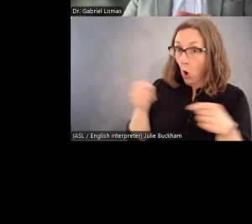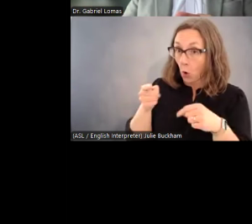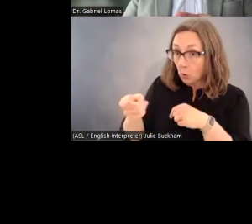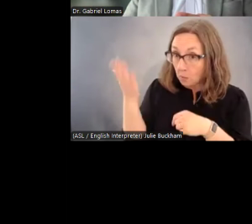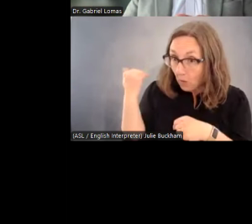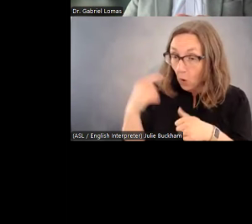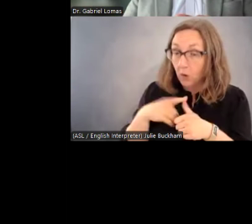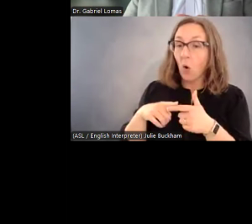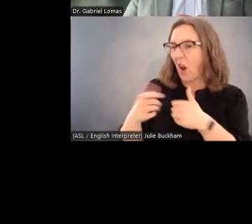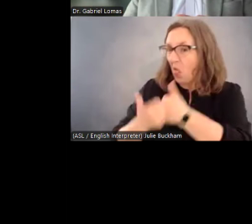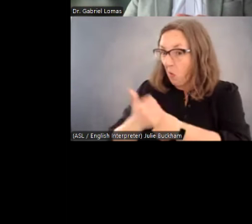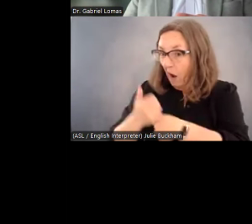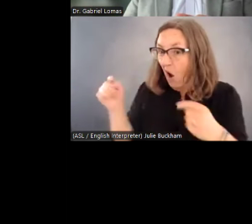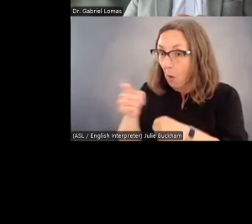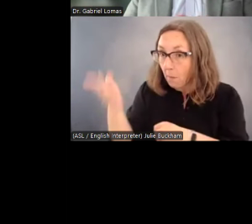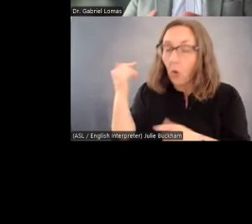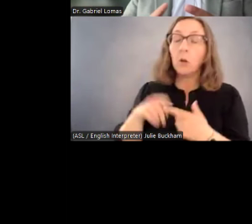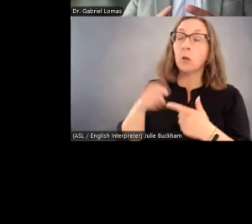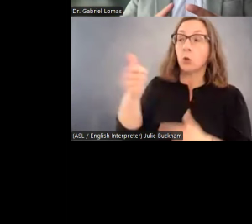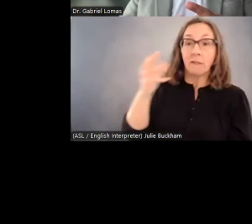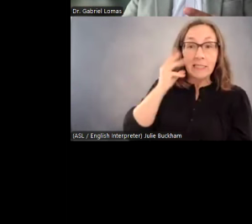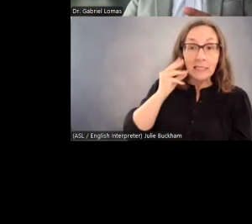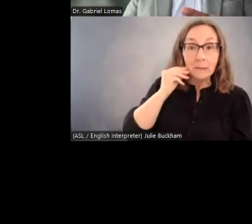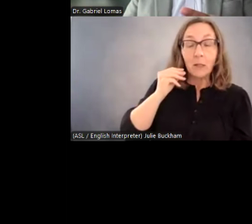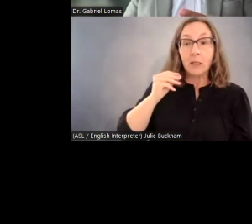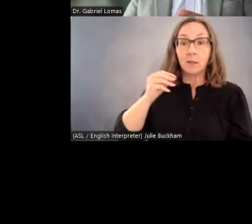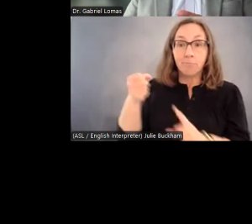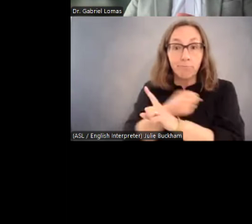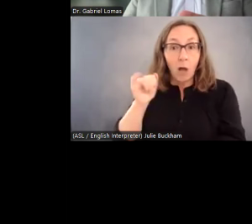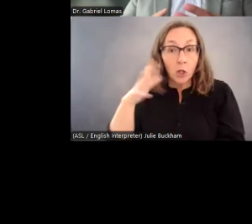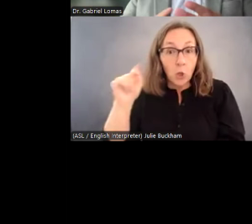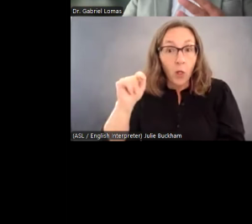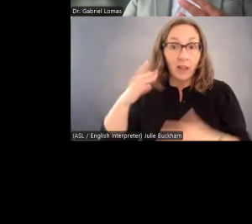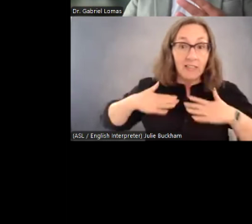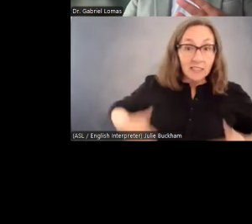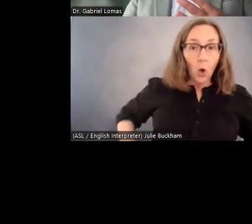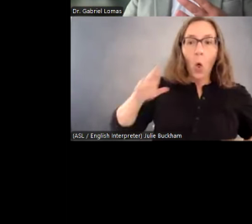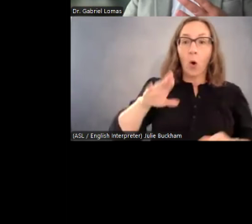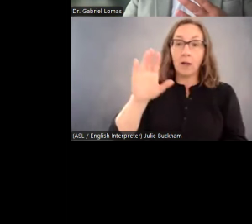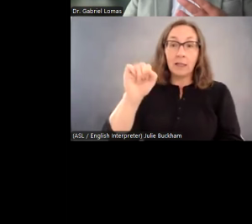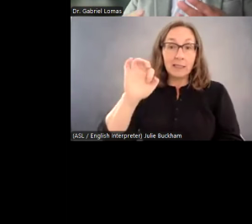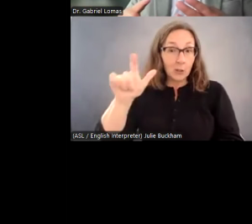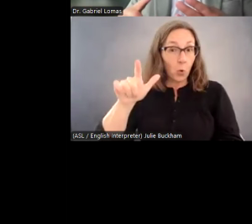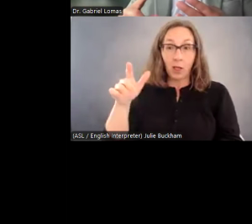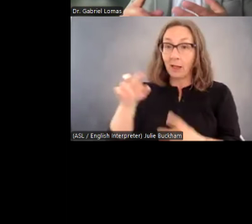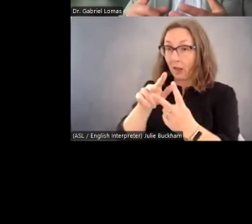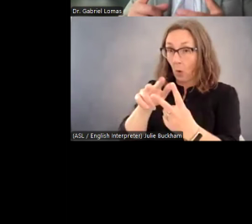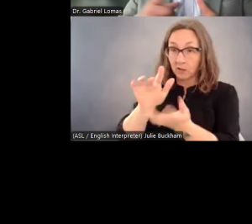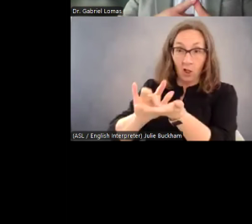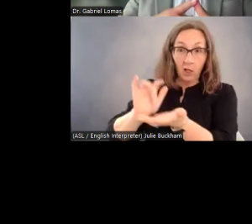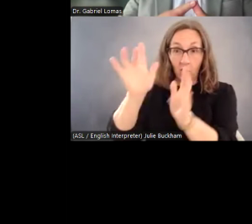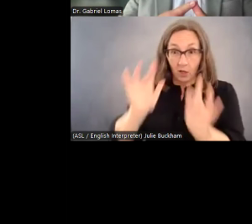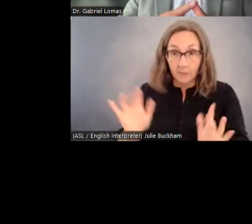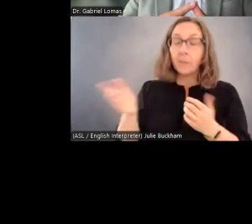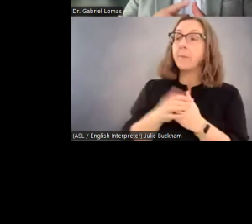ever been assaulted, physically assaulted? Or number three, sexually assaulted? Do you feel loved by the people around you? Were